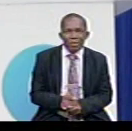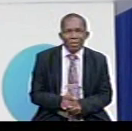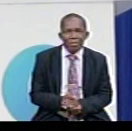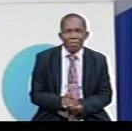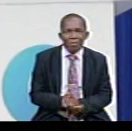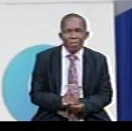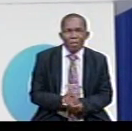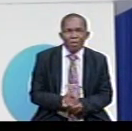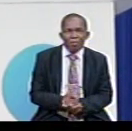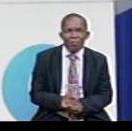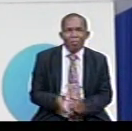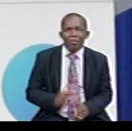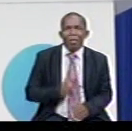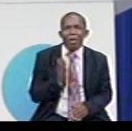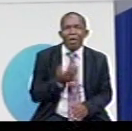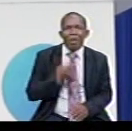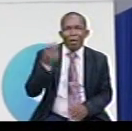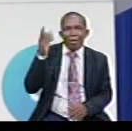Our God is good.